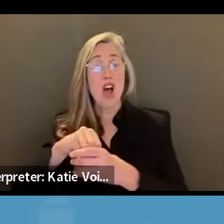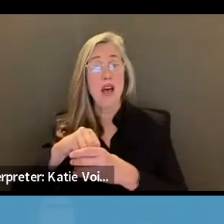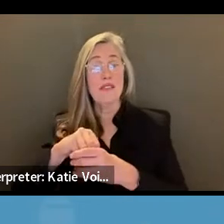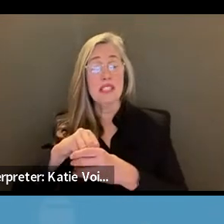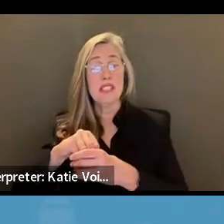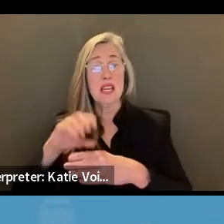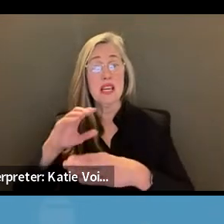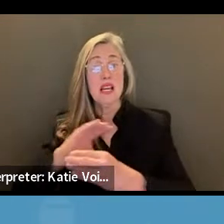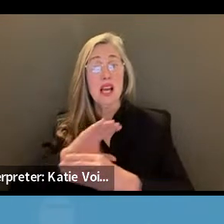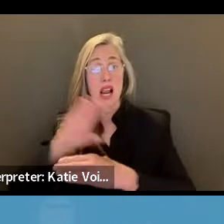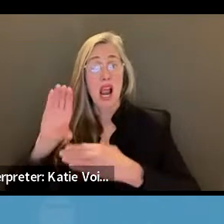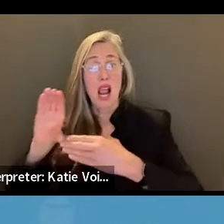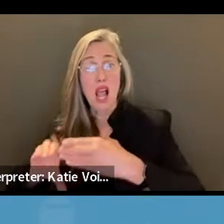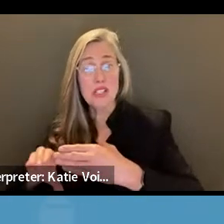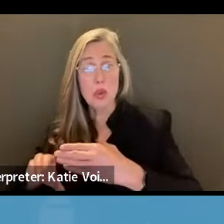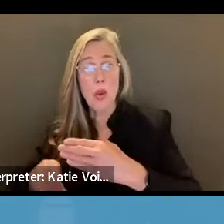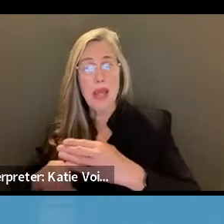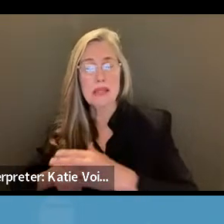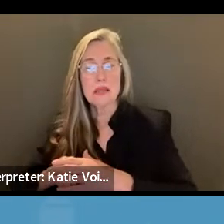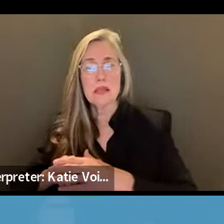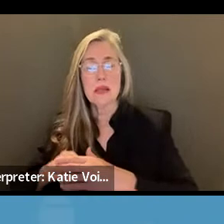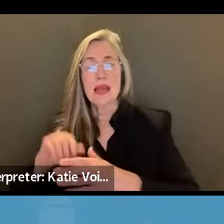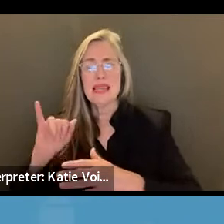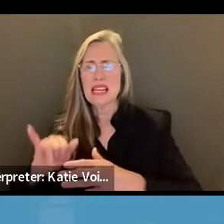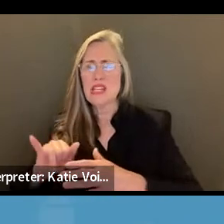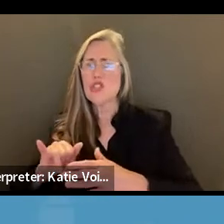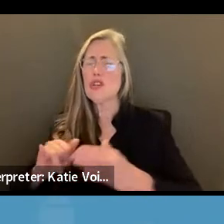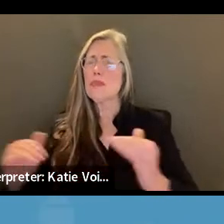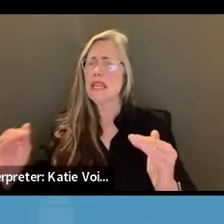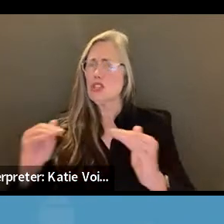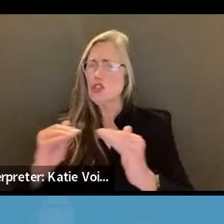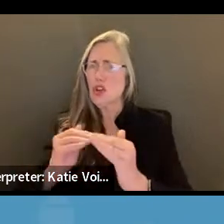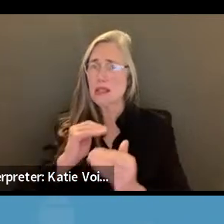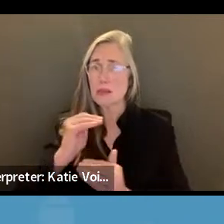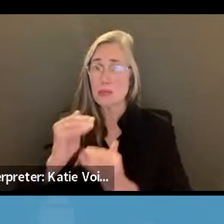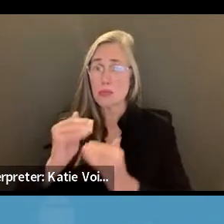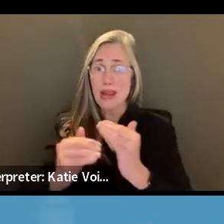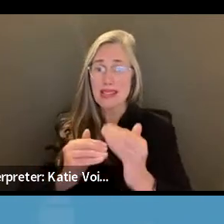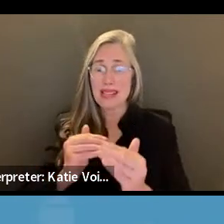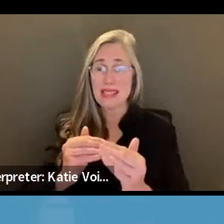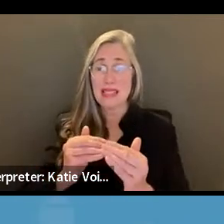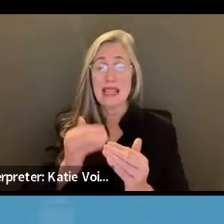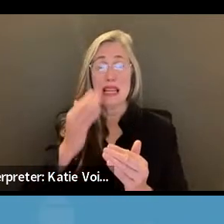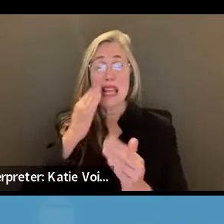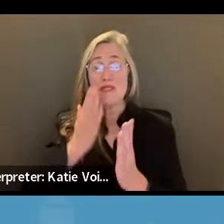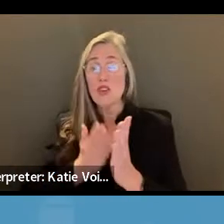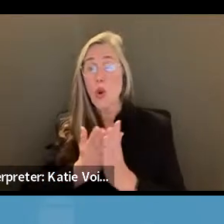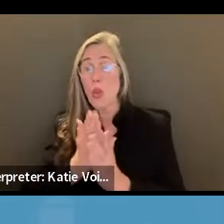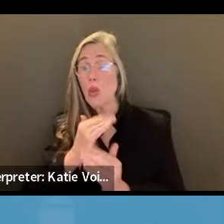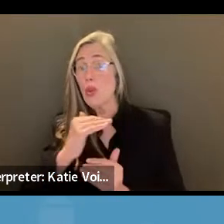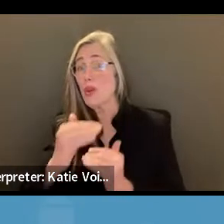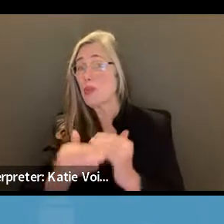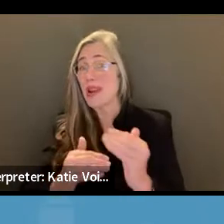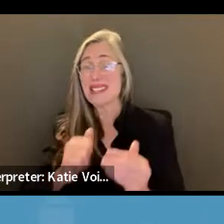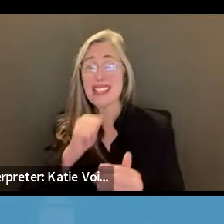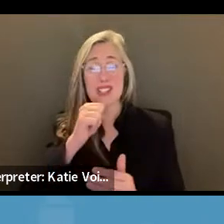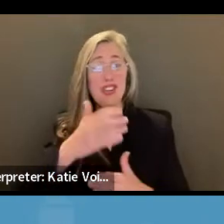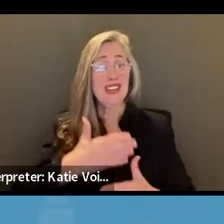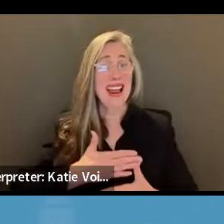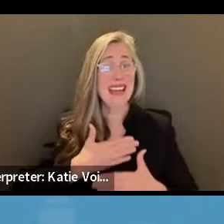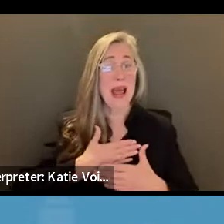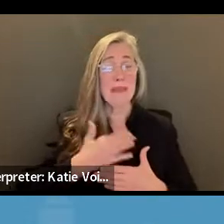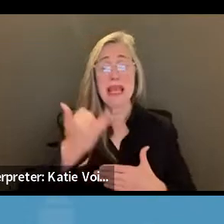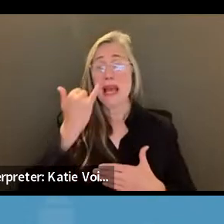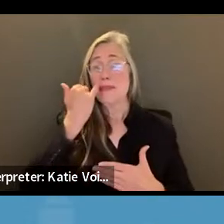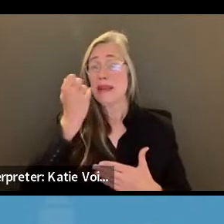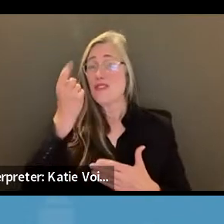that process, because it needs to be a just process where everyone, if you go through the process, you're probably not going to be very happy, but you understood